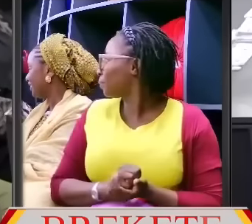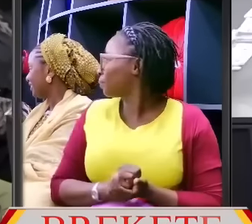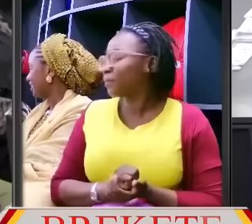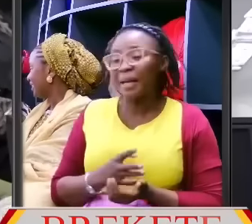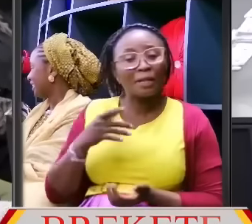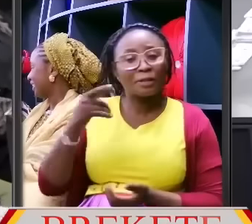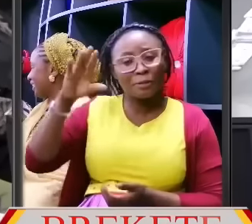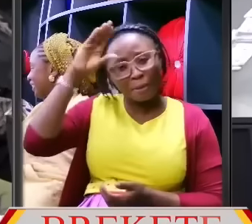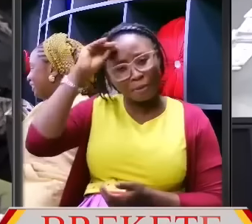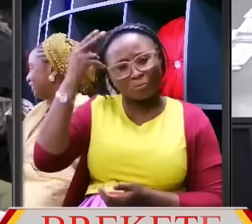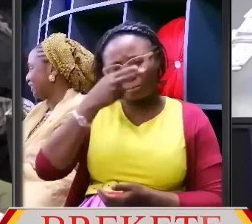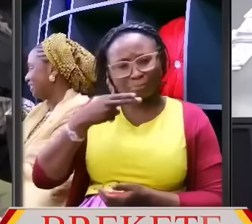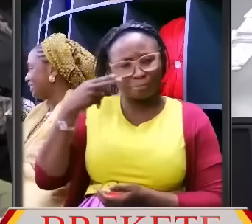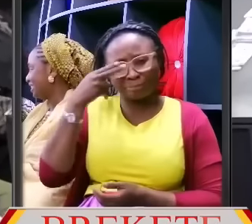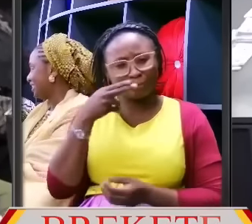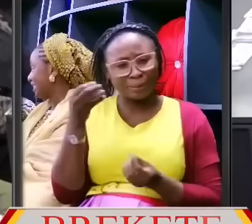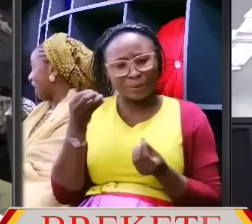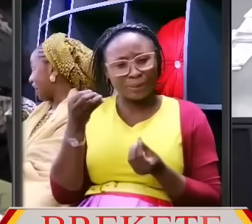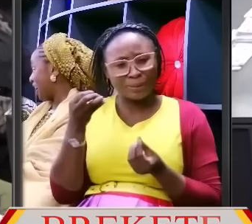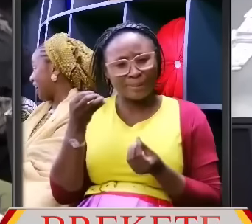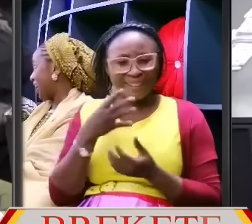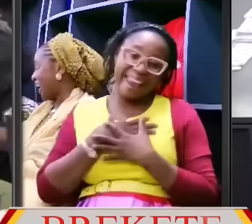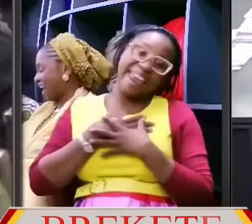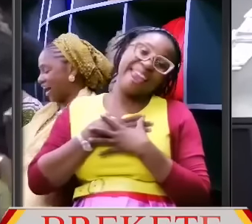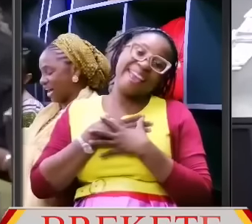And the man fine, no? You know.